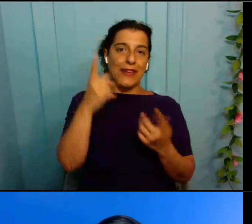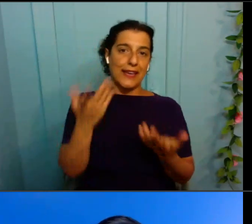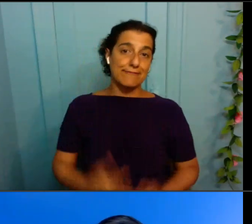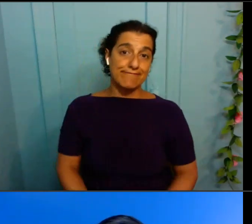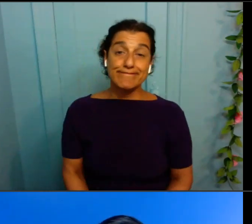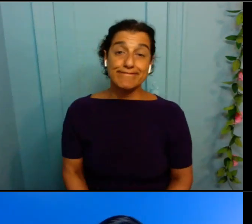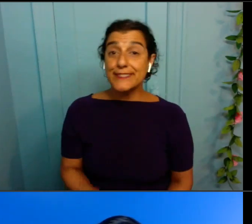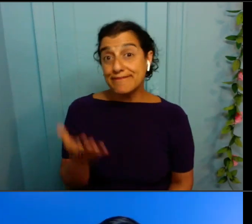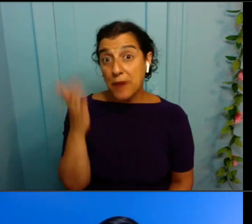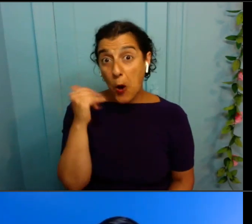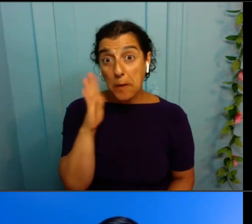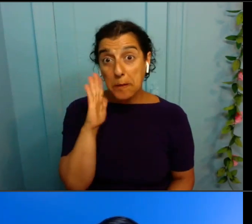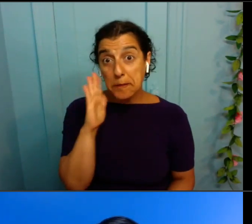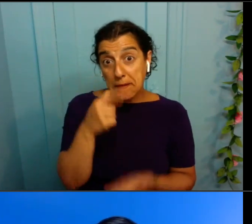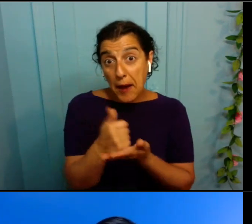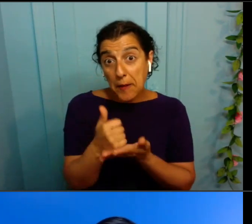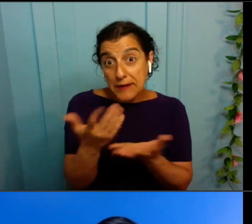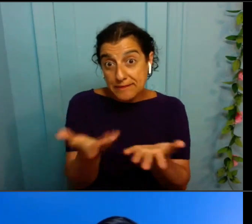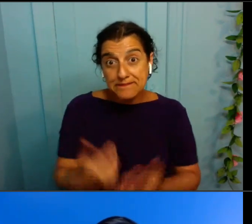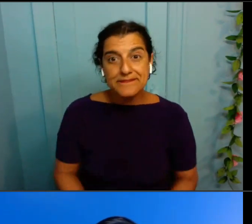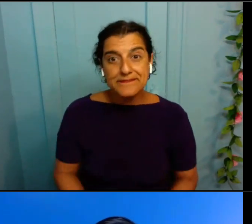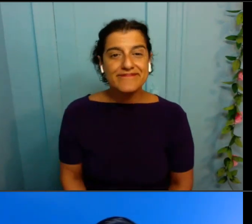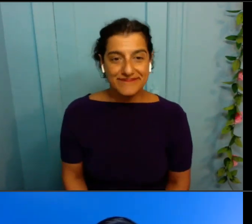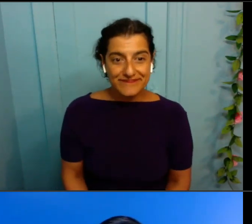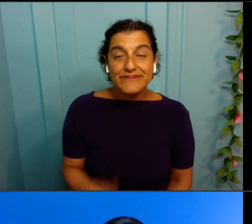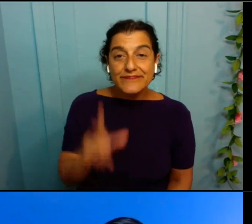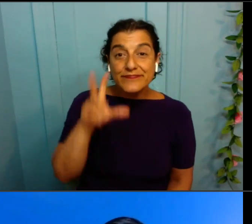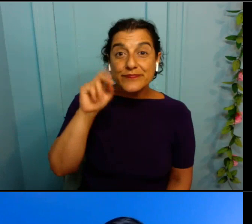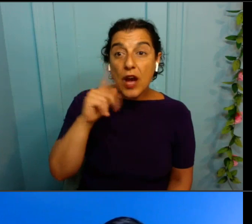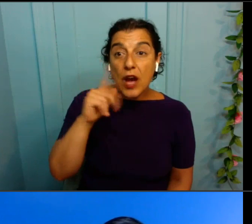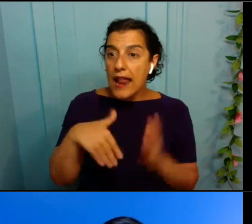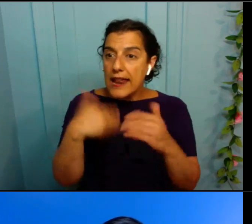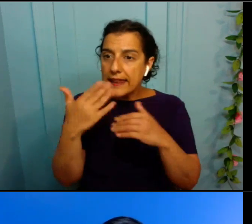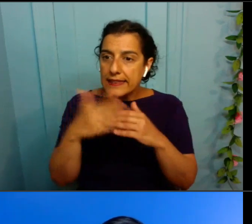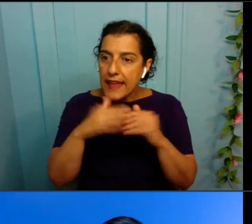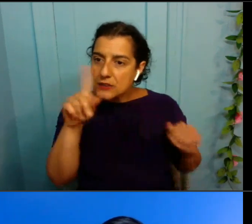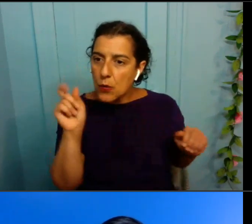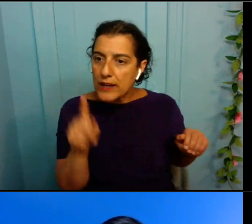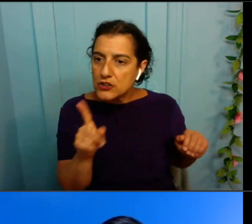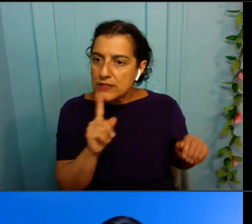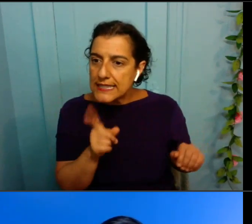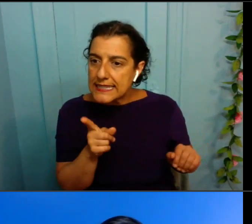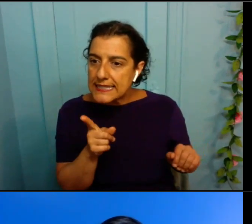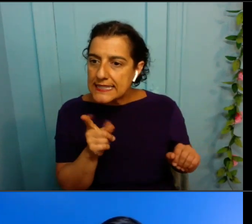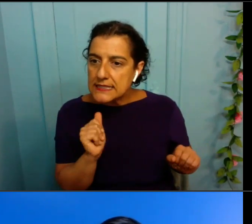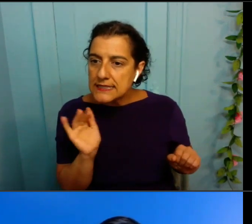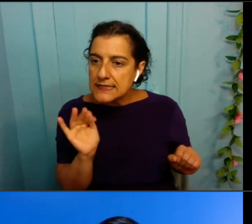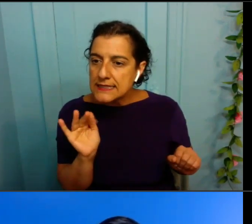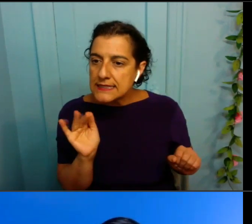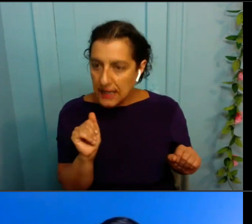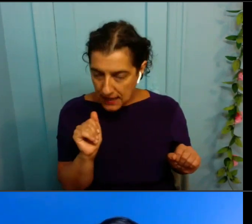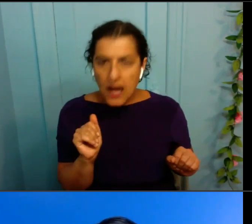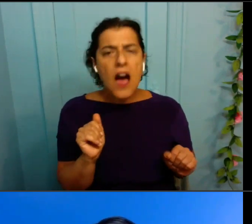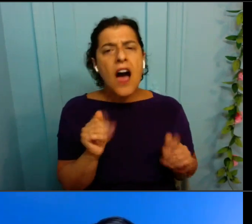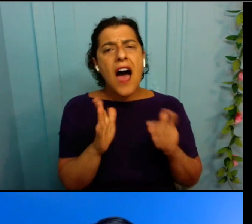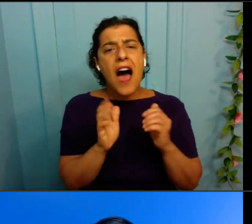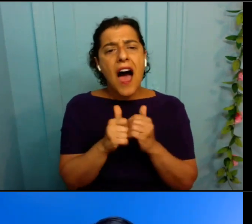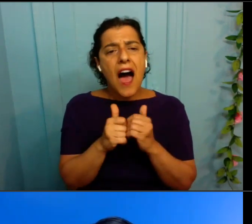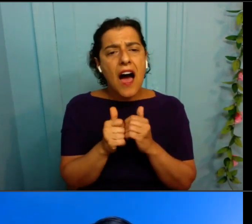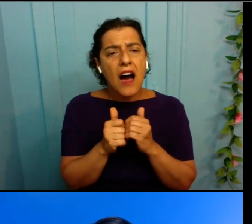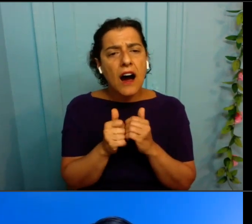helpful. Nice. Let's see here. Our next one is How can we balance